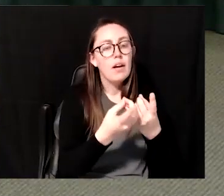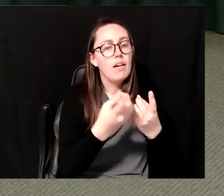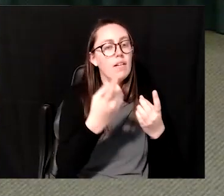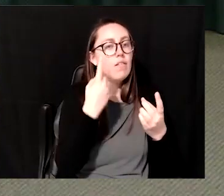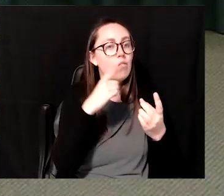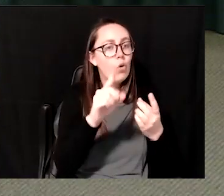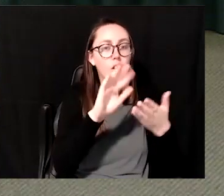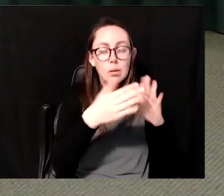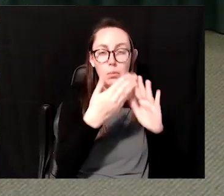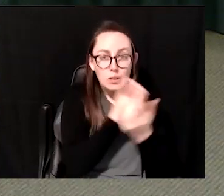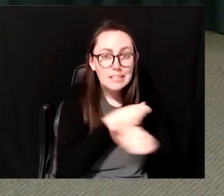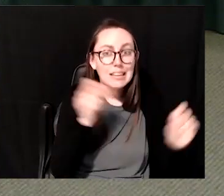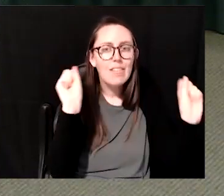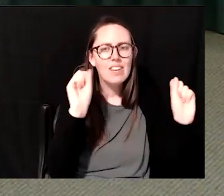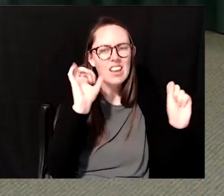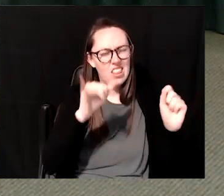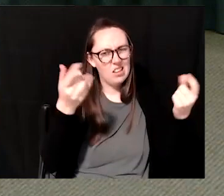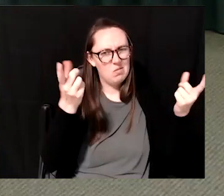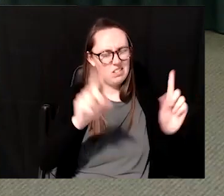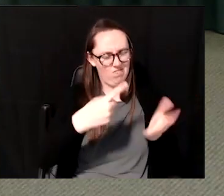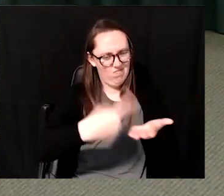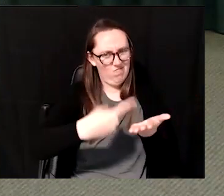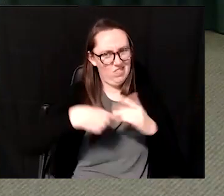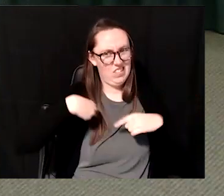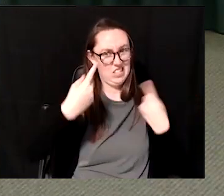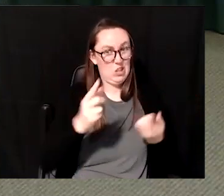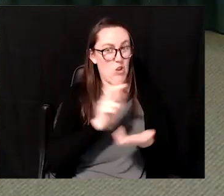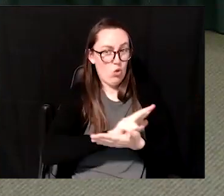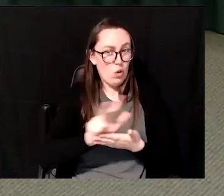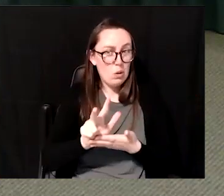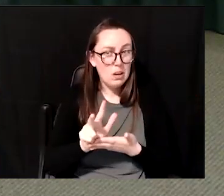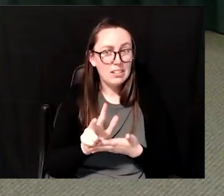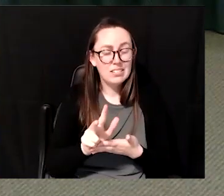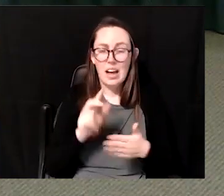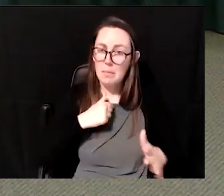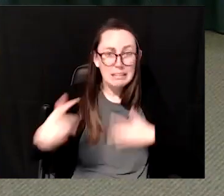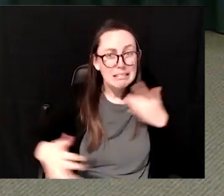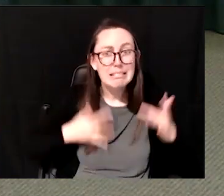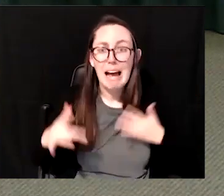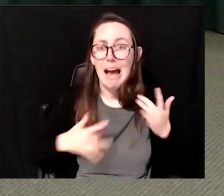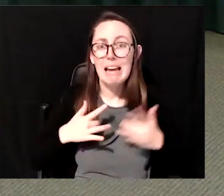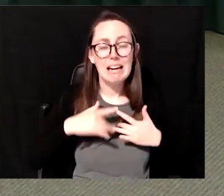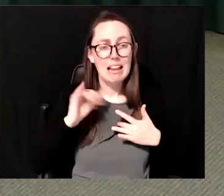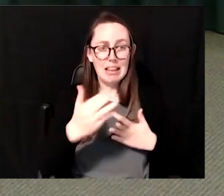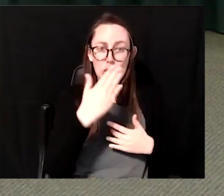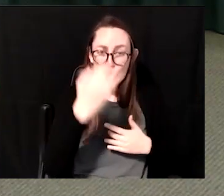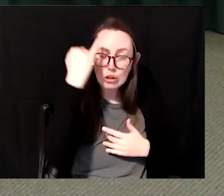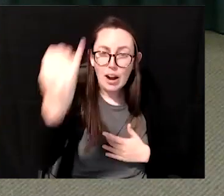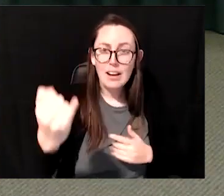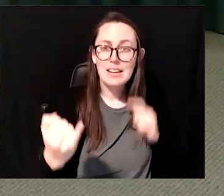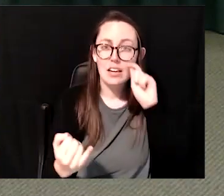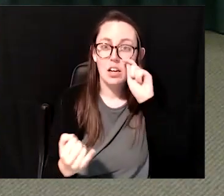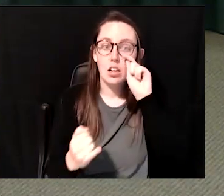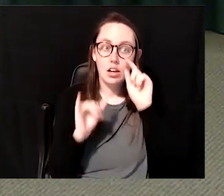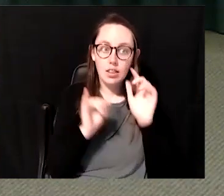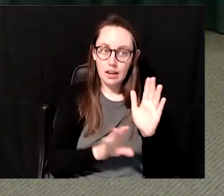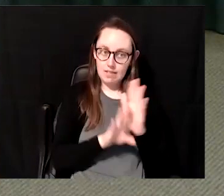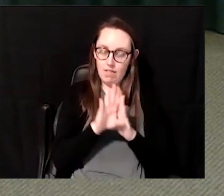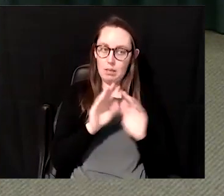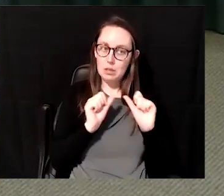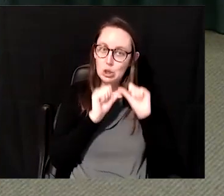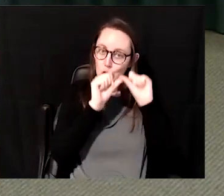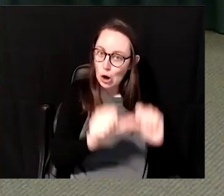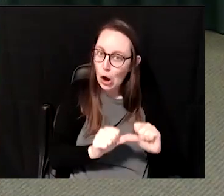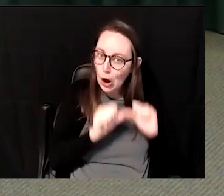I'm really excited about it and I think it's a really great idea this would make this would create continuity in a town that has you know